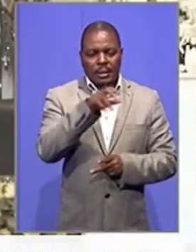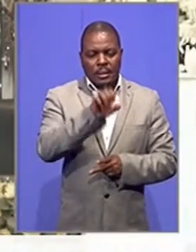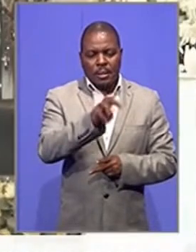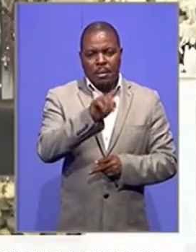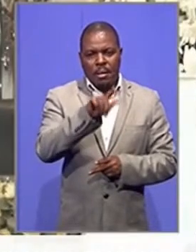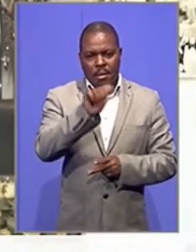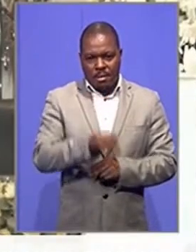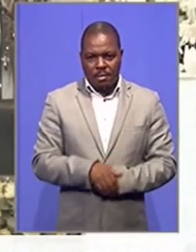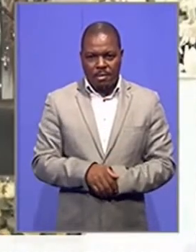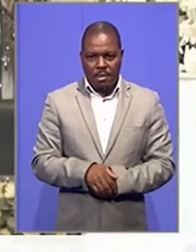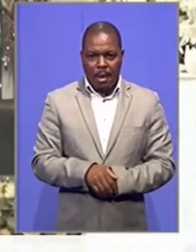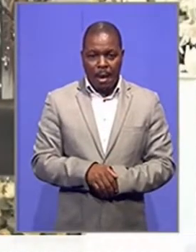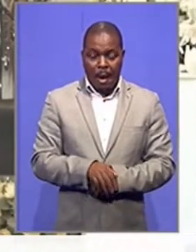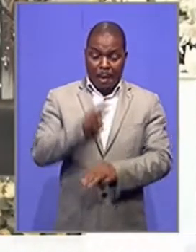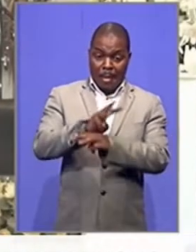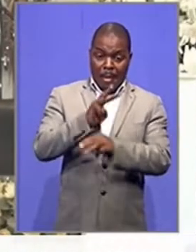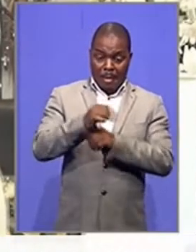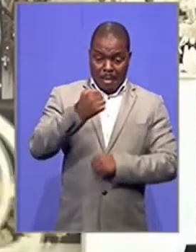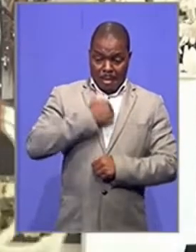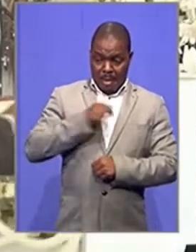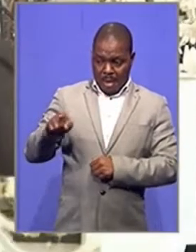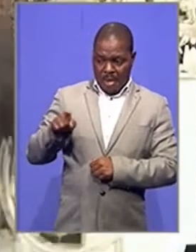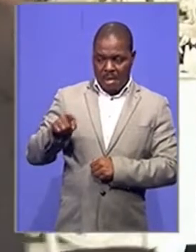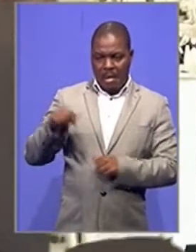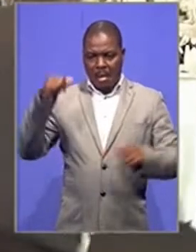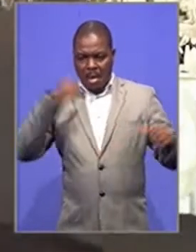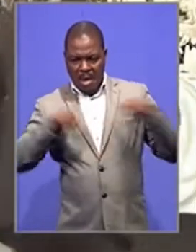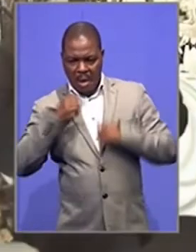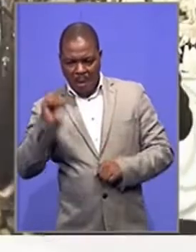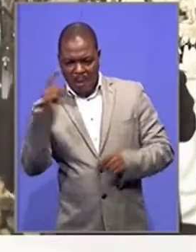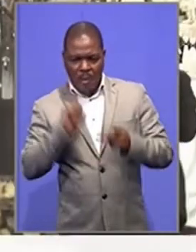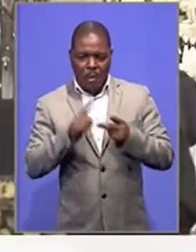mother was never just an actress or a presenter.